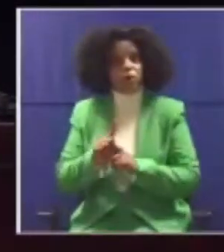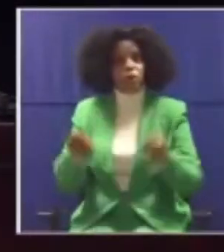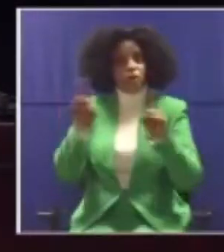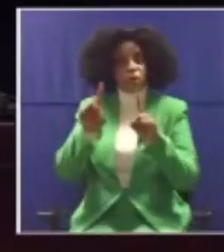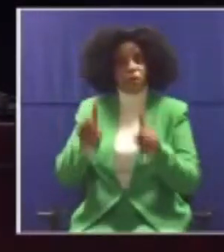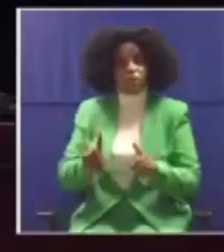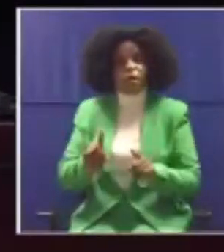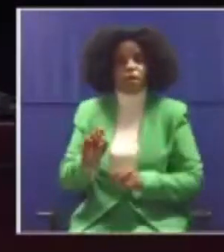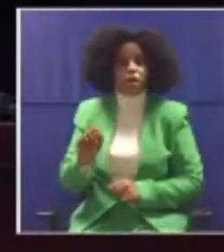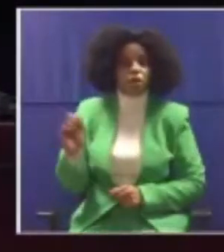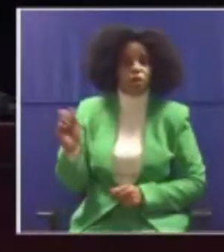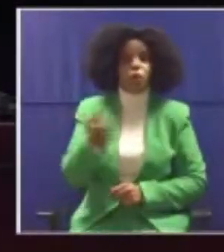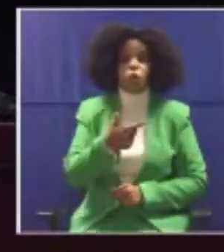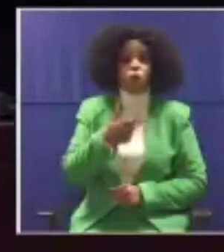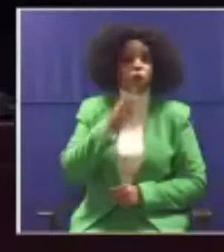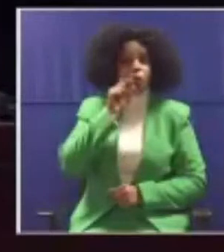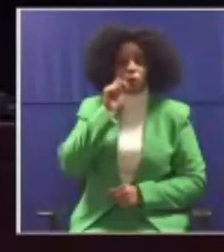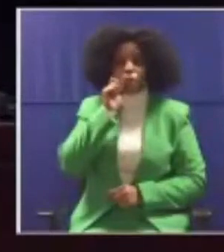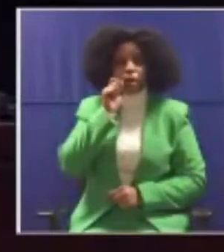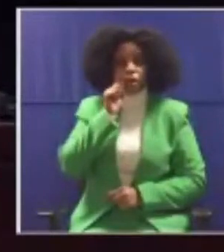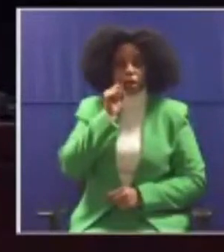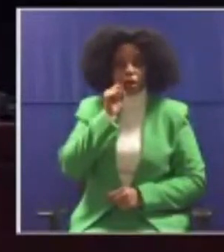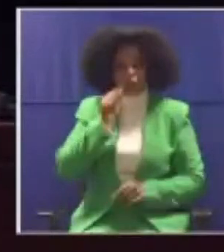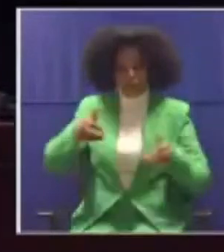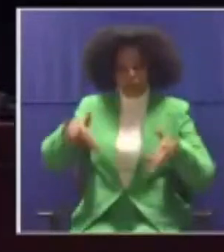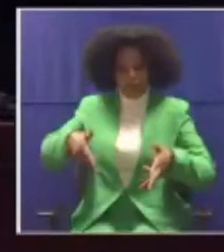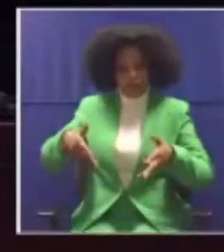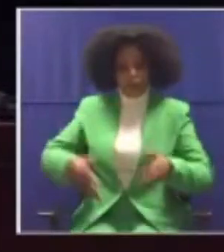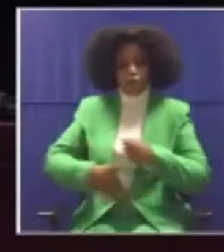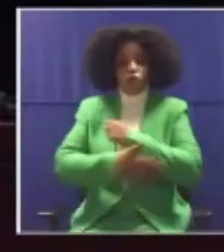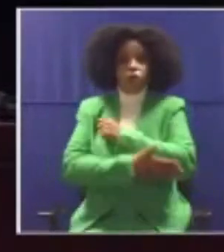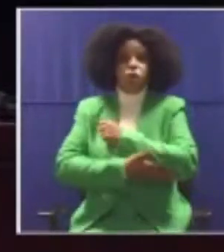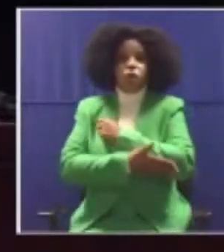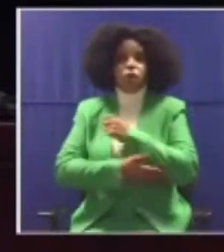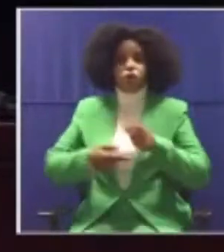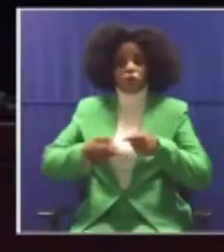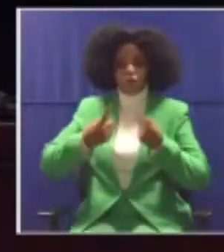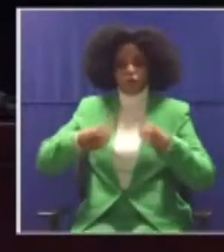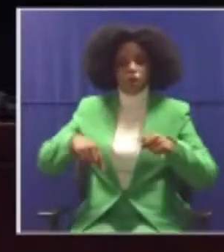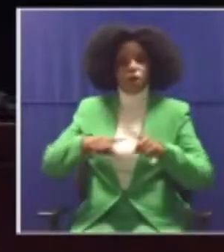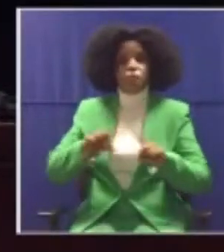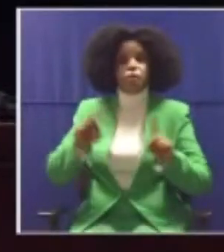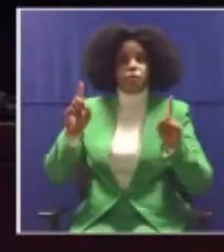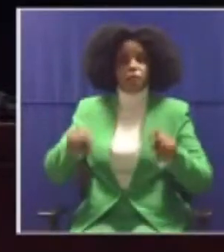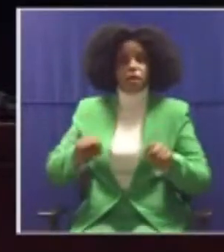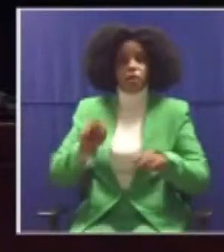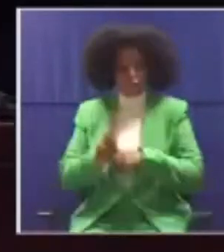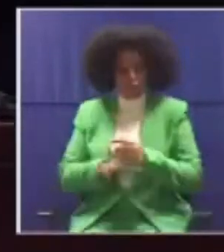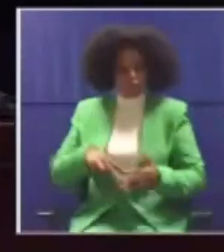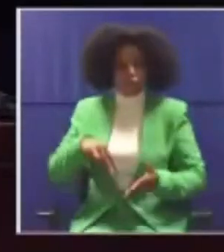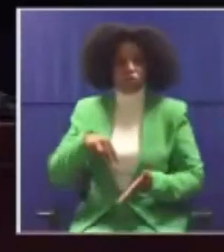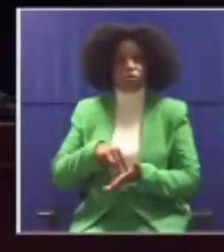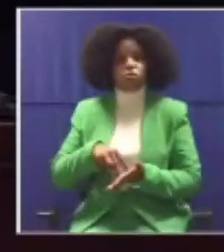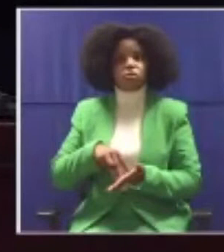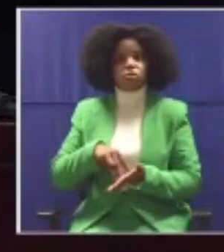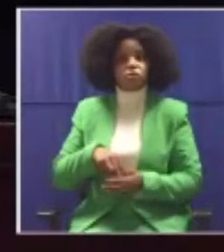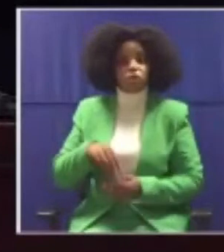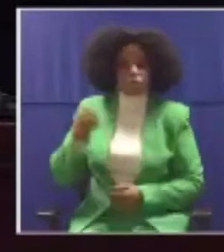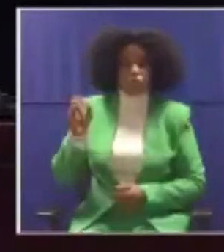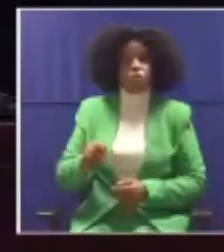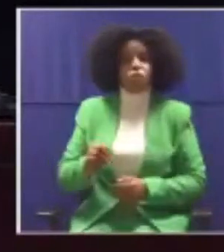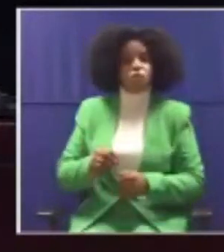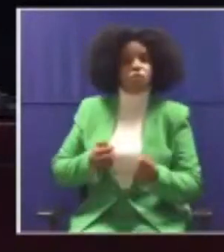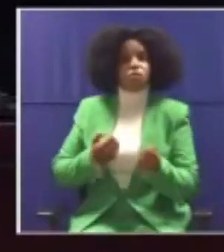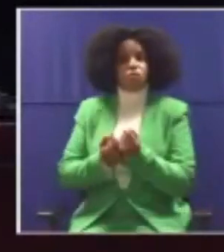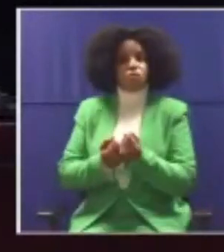abobaba, in our country to step up and be present in the lives of their children and